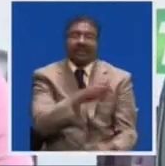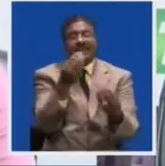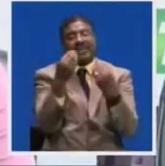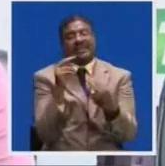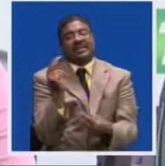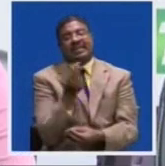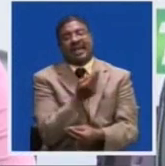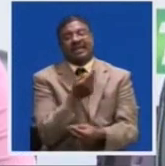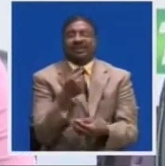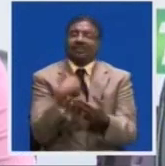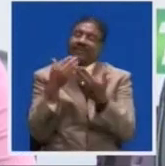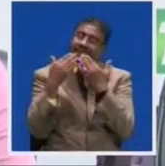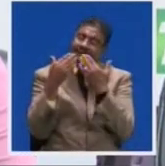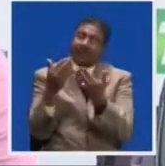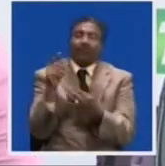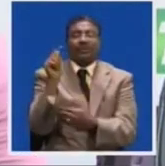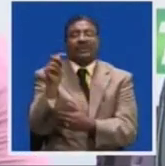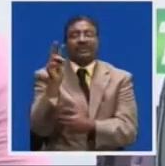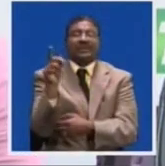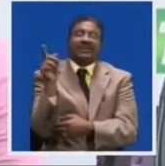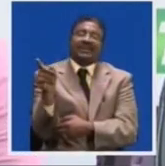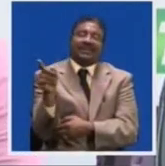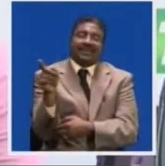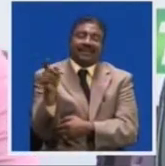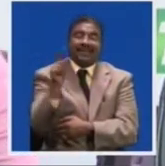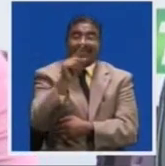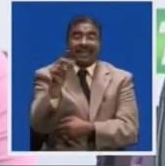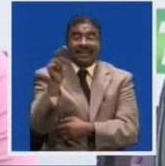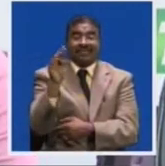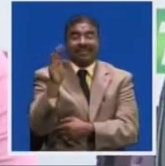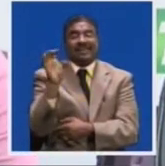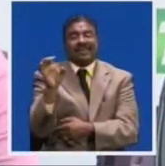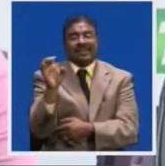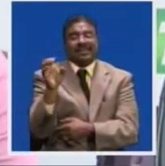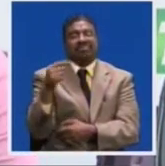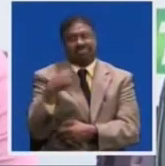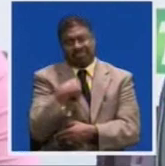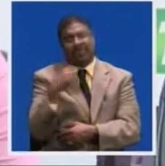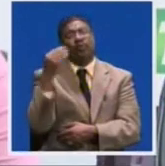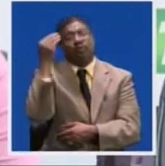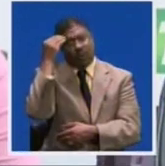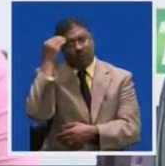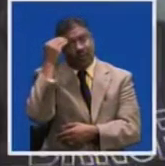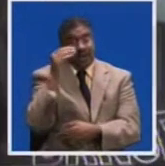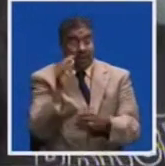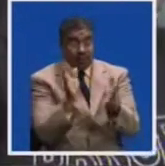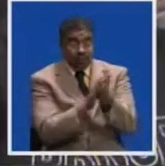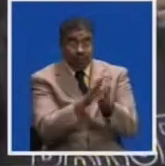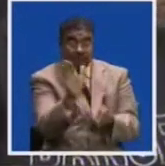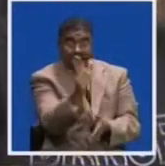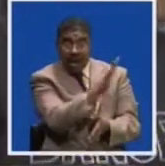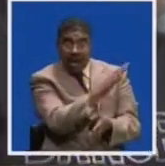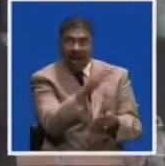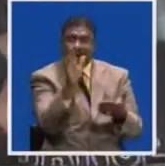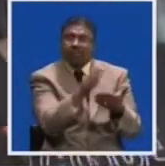thank ZNBC for this production. I know that in our schools, most of the music